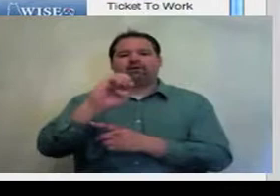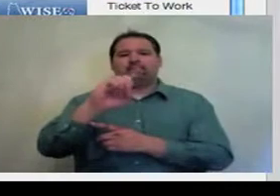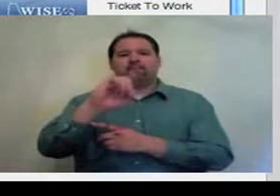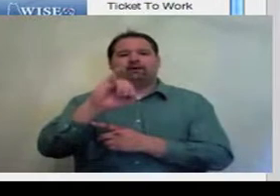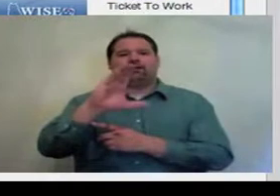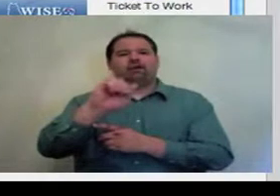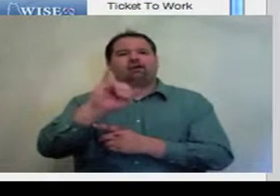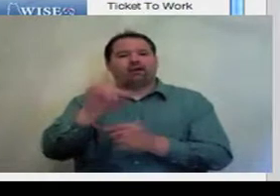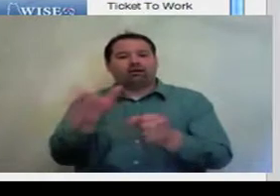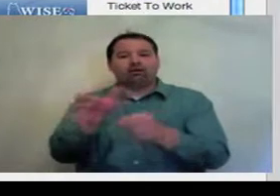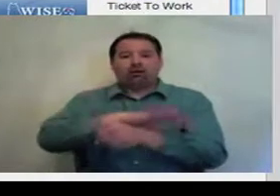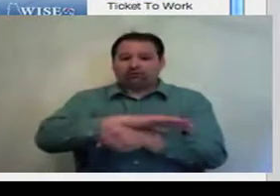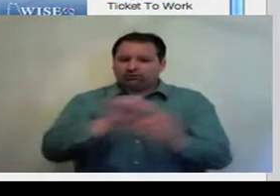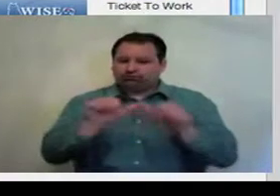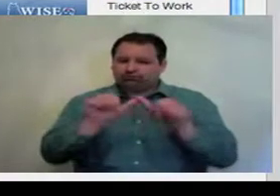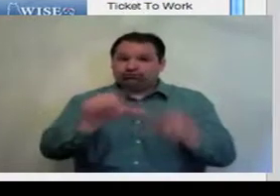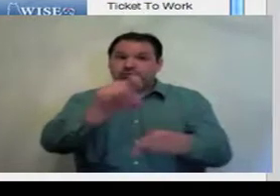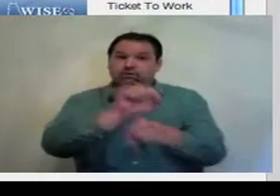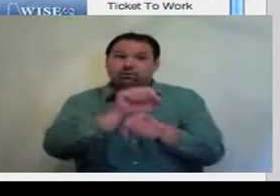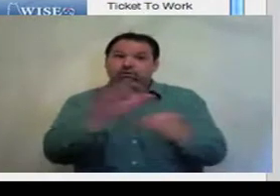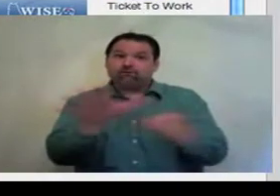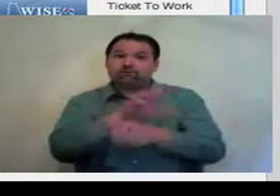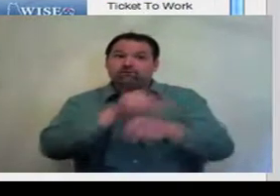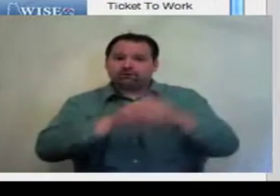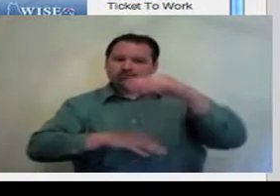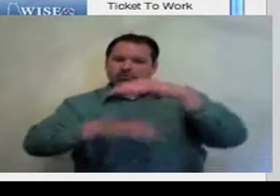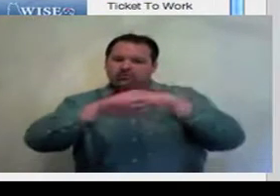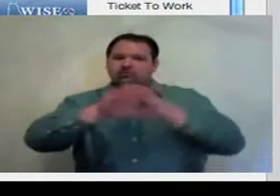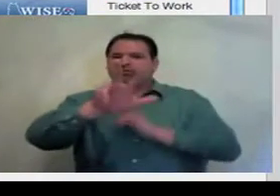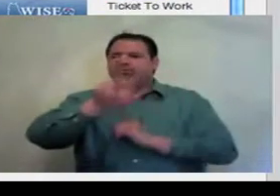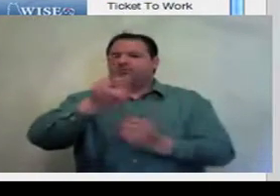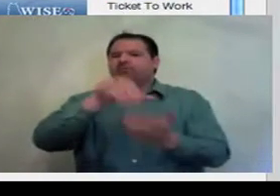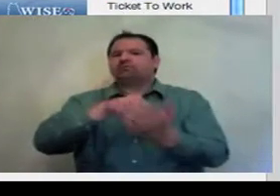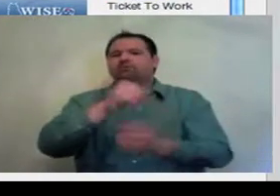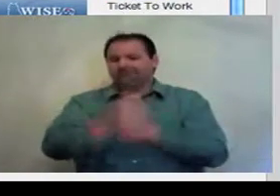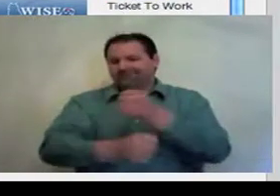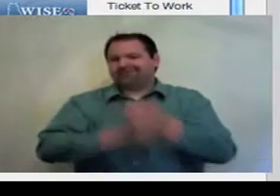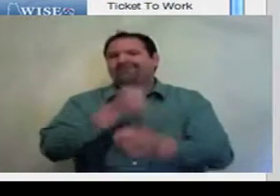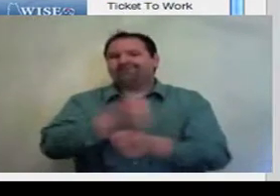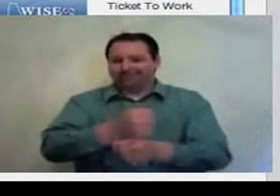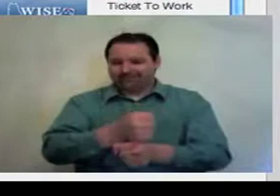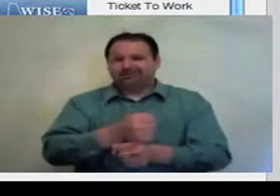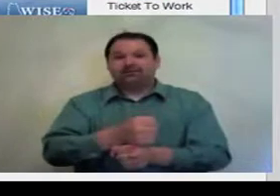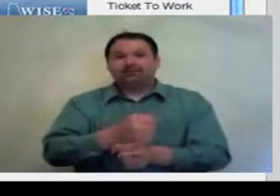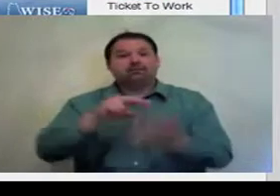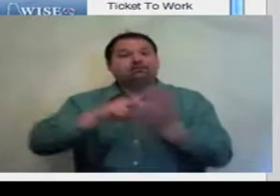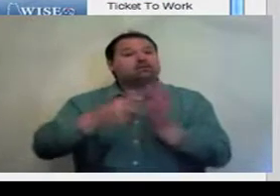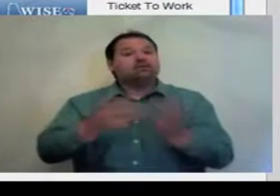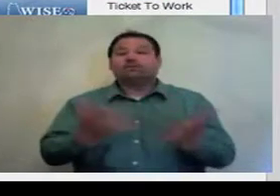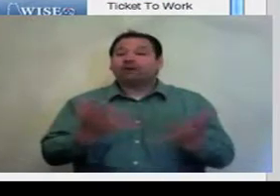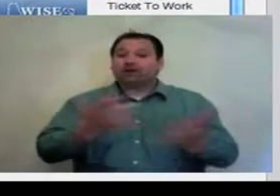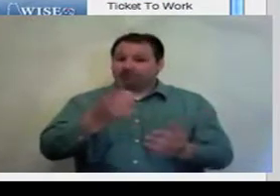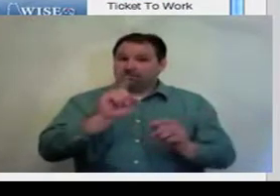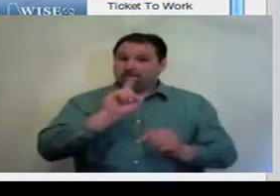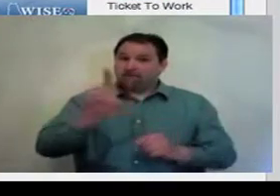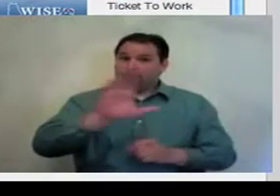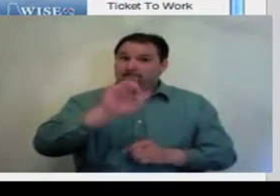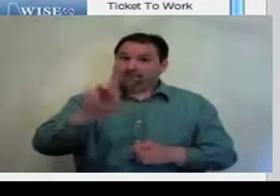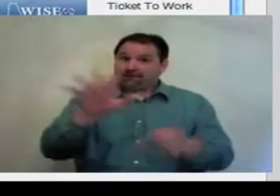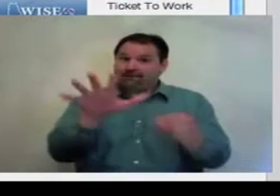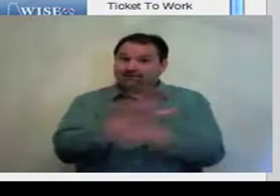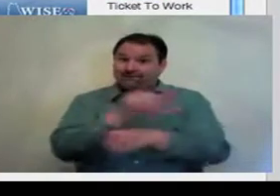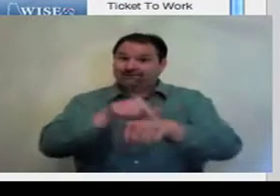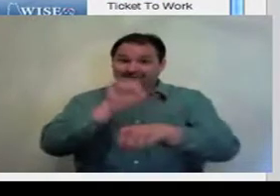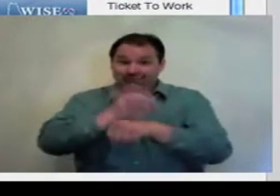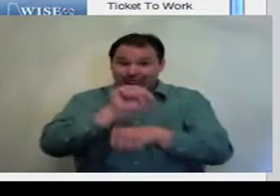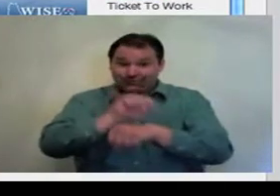allows you to have Medicaid coverage up to an earning level of around $32,000 this year. That means you could go back